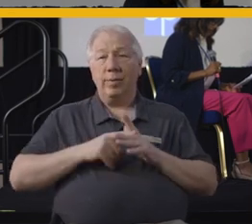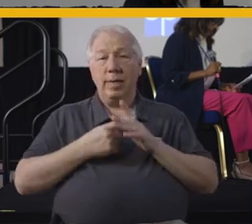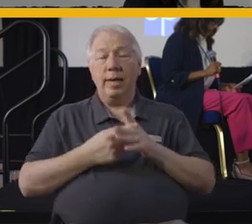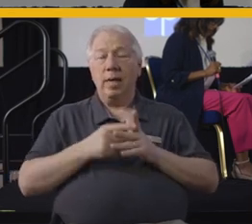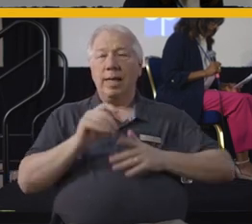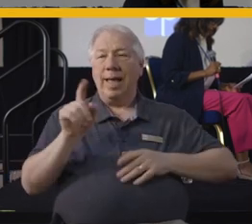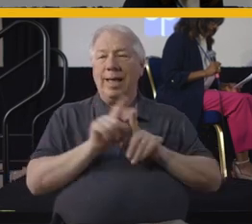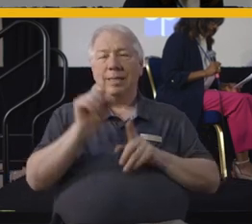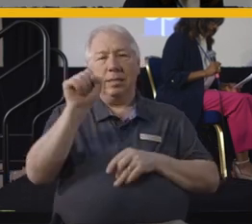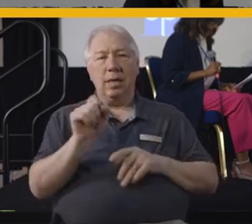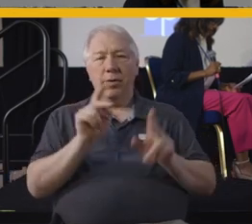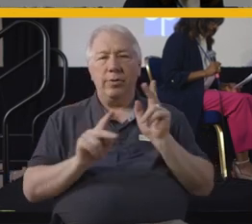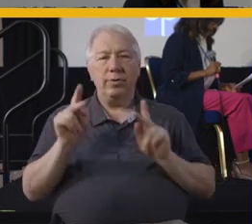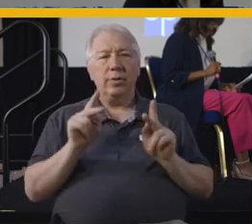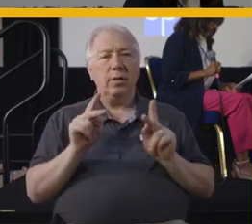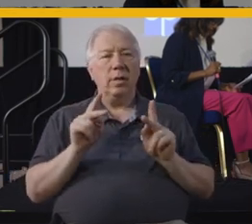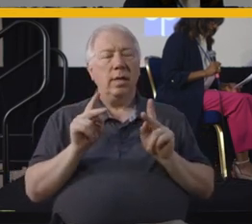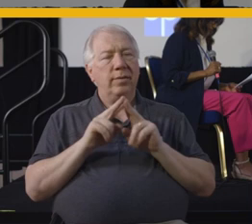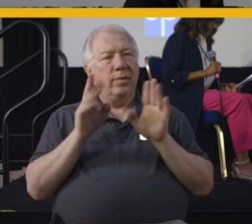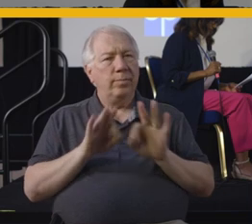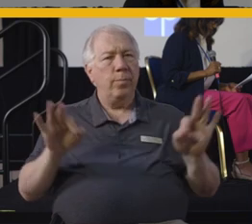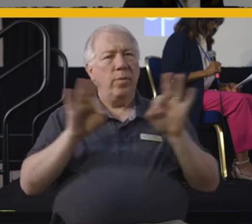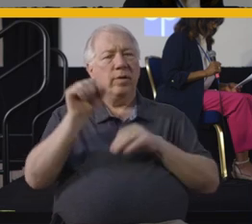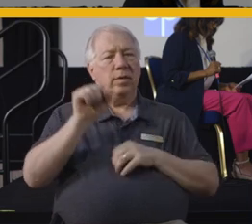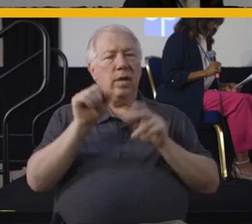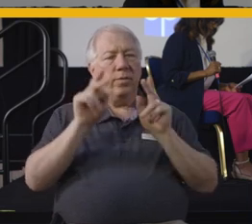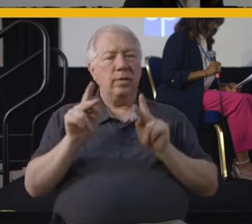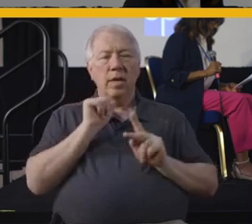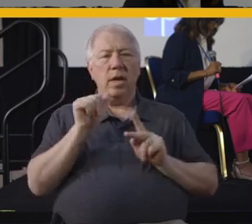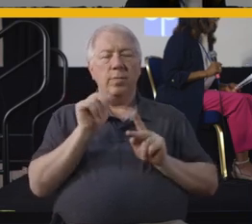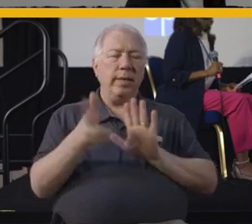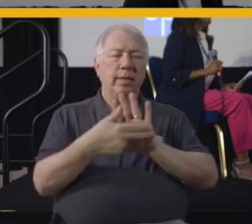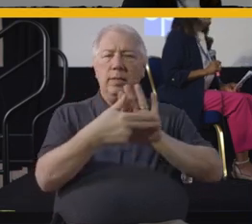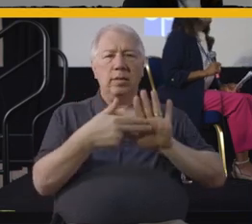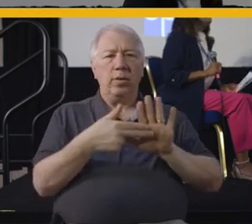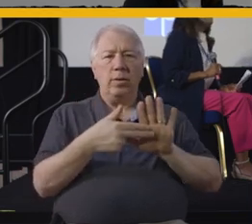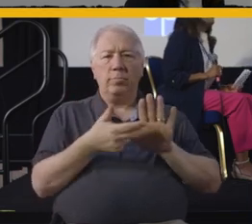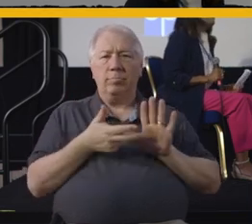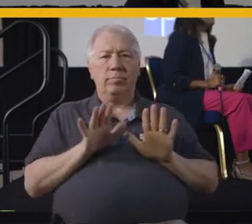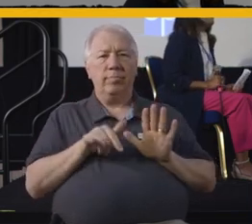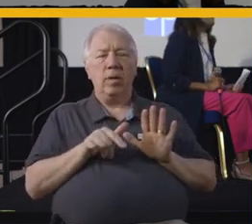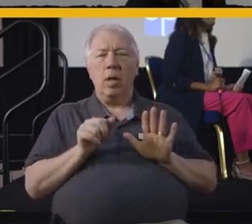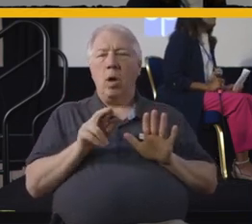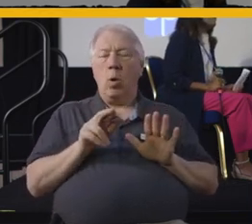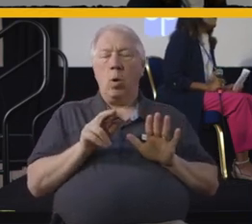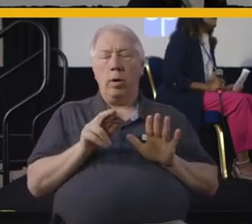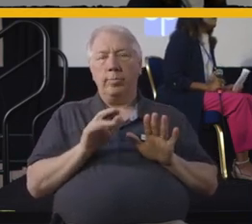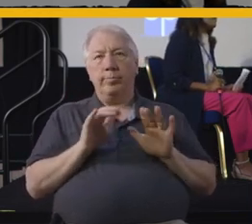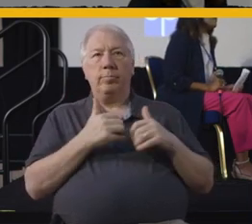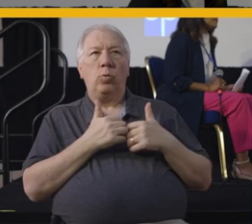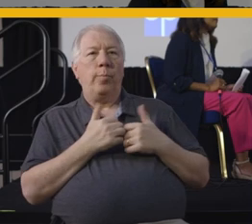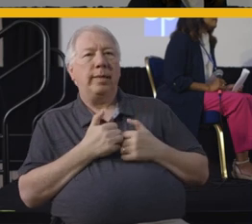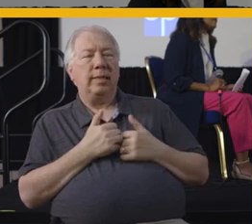as Southerners, it's just always very important for Southerners not to be stereotyped or romanticized or